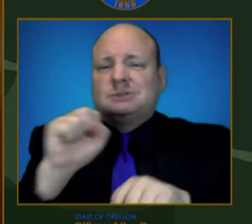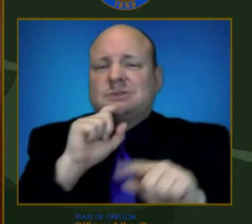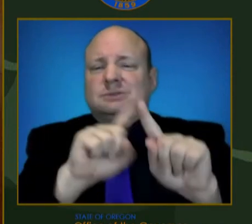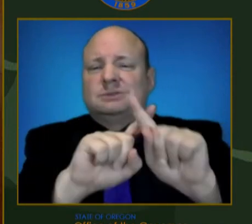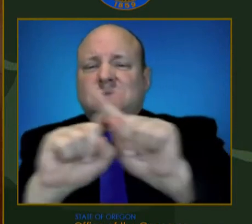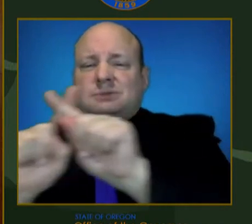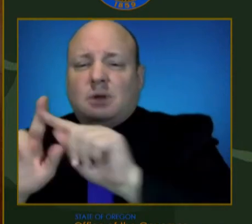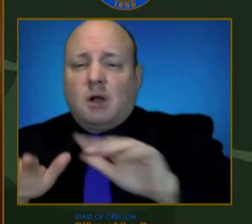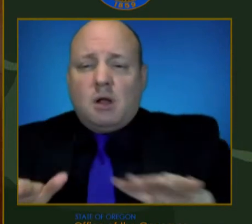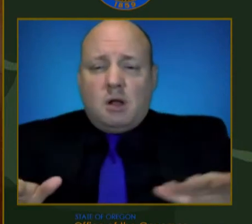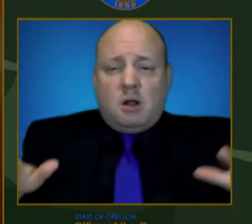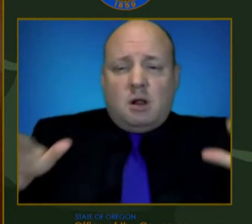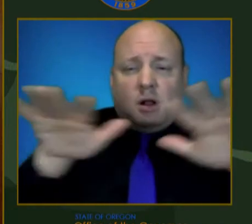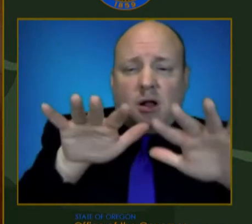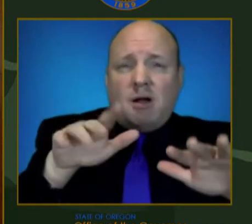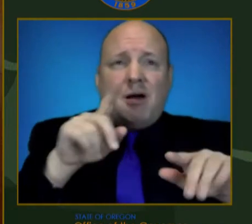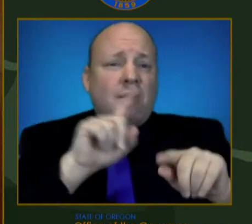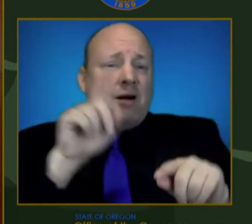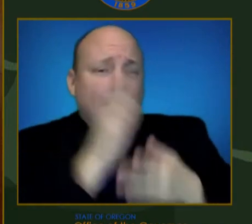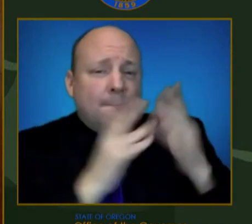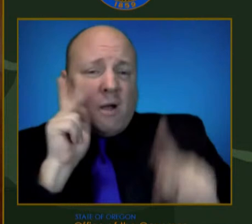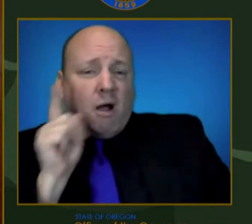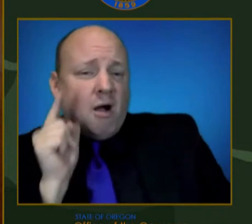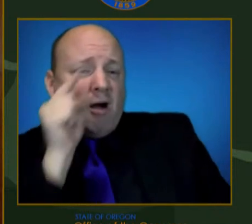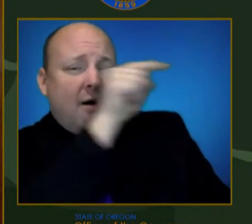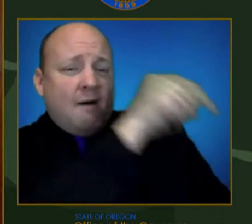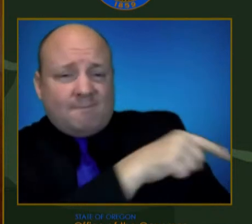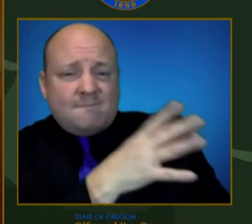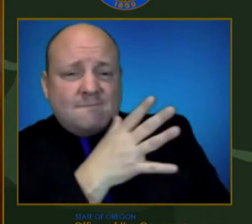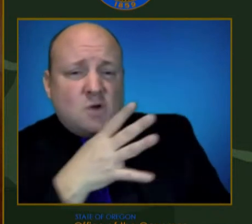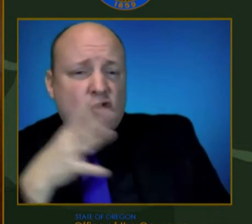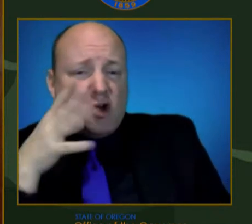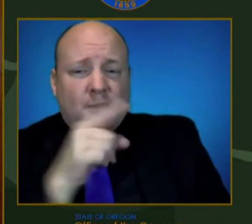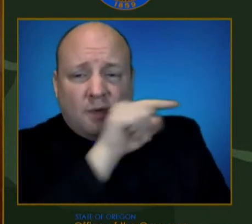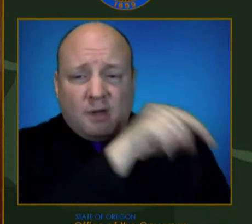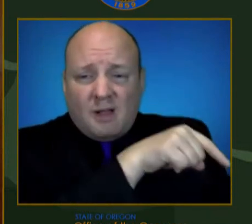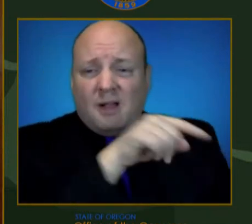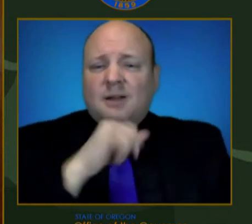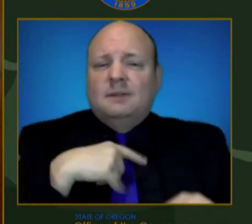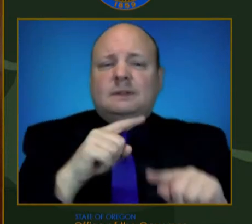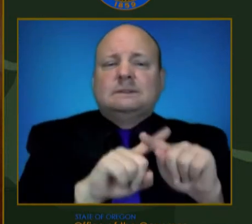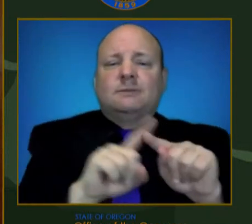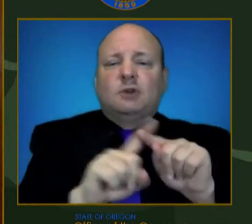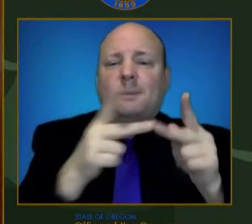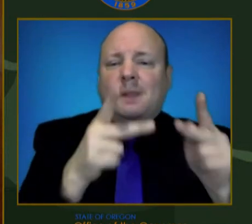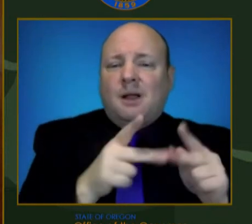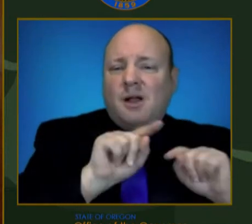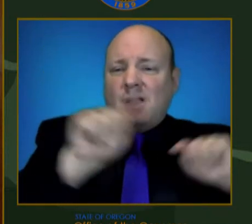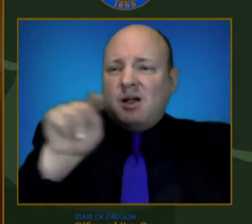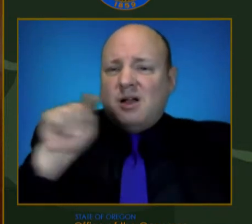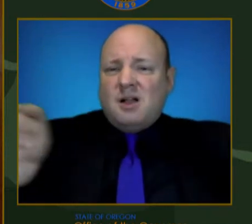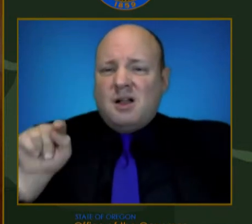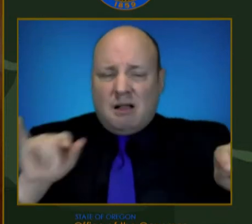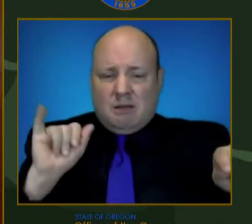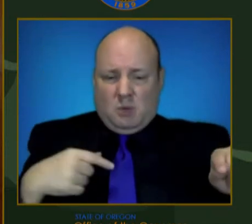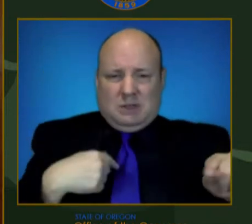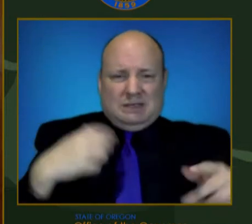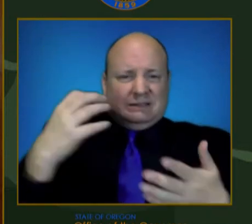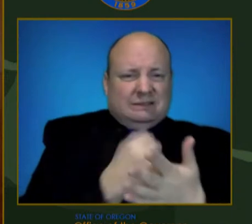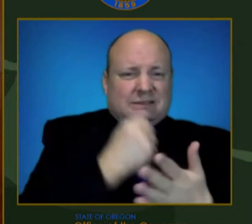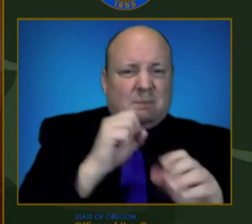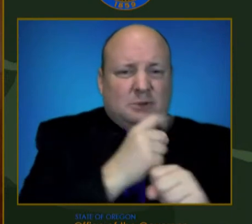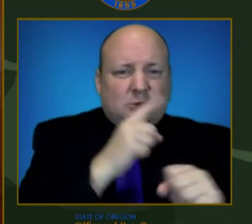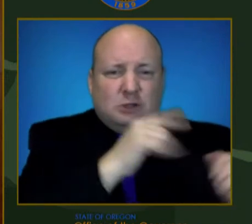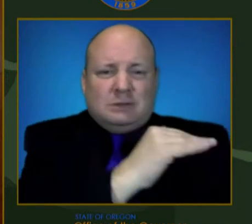rural communities. But the truth is, herein lies an opportunity to connect Oregon's